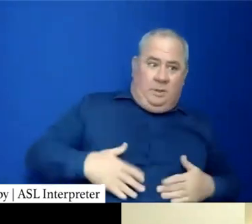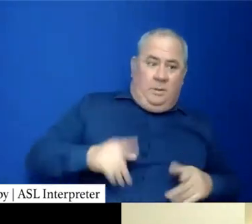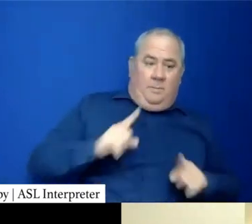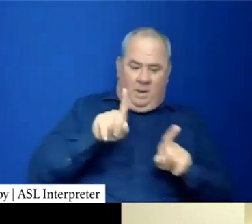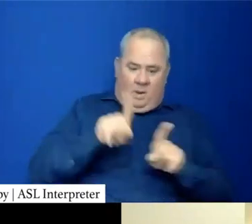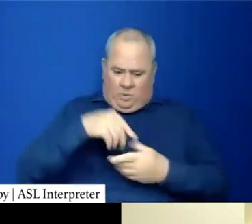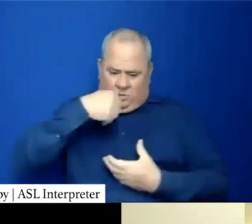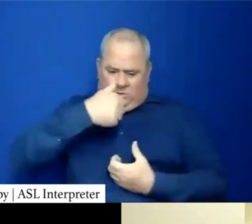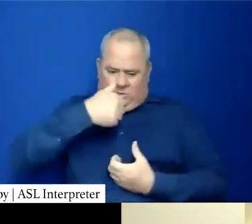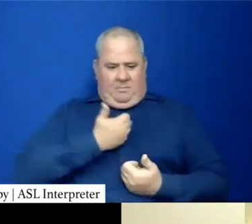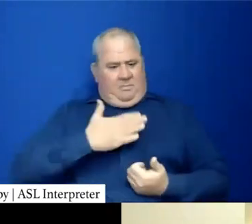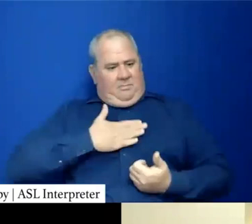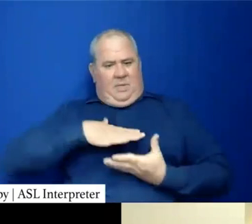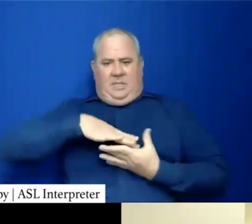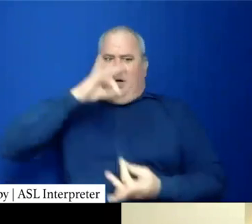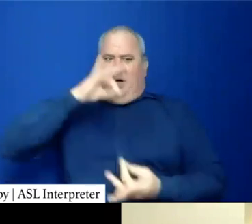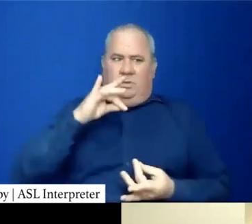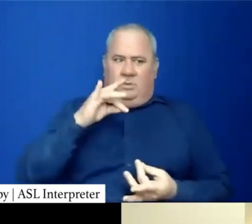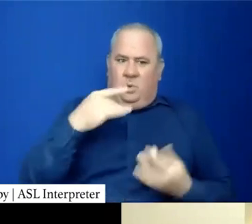with themselves.